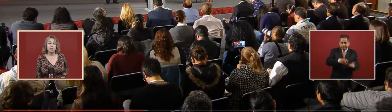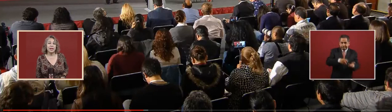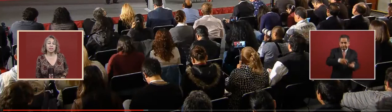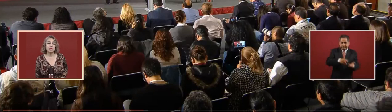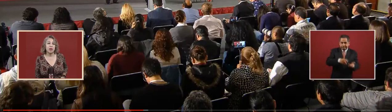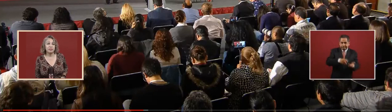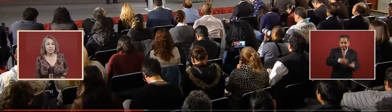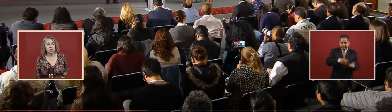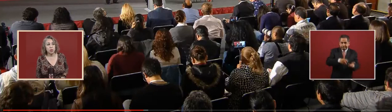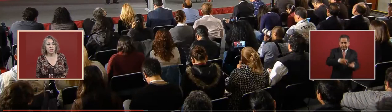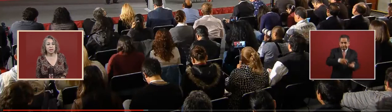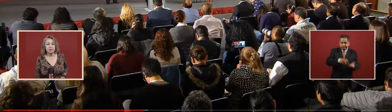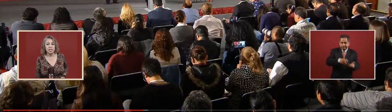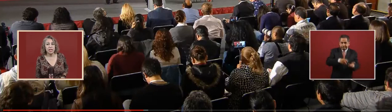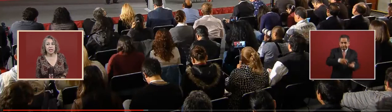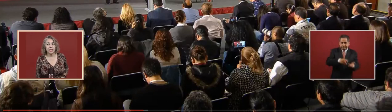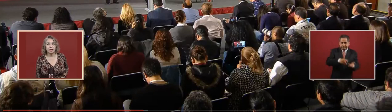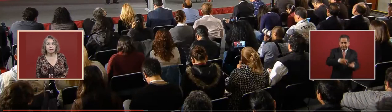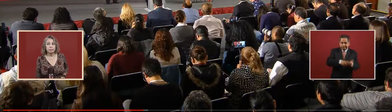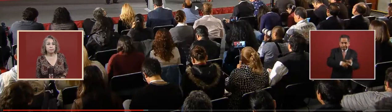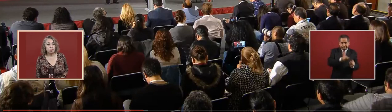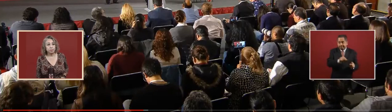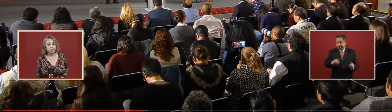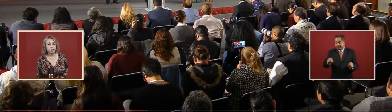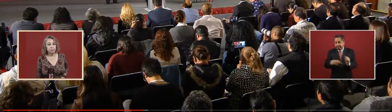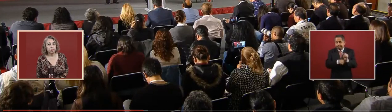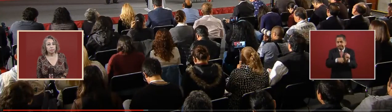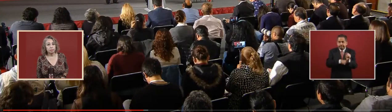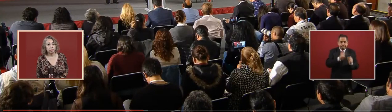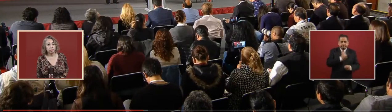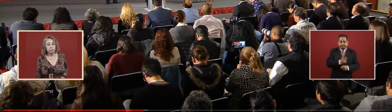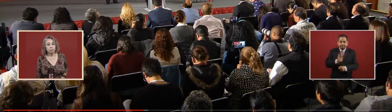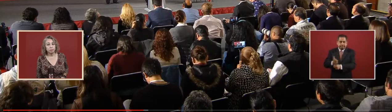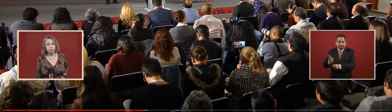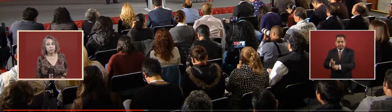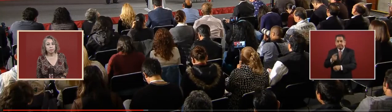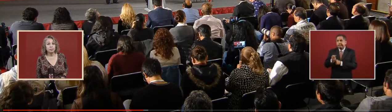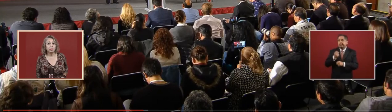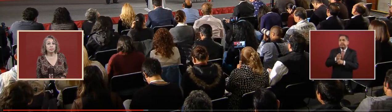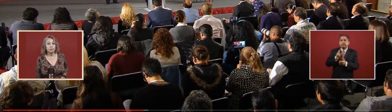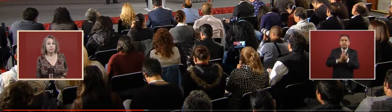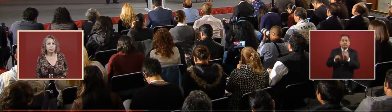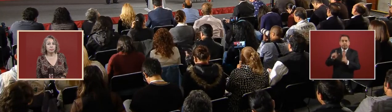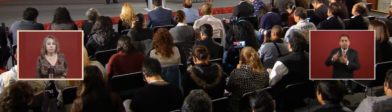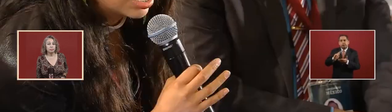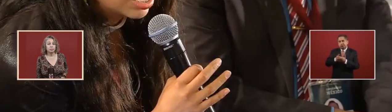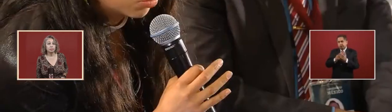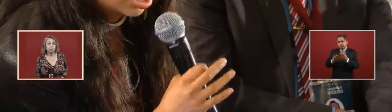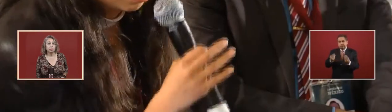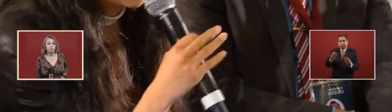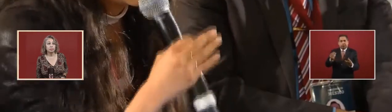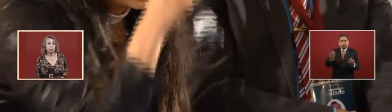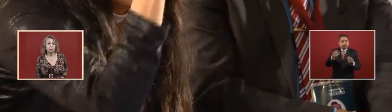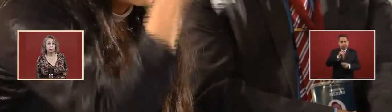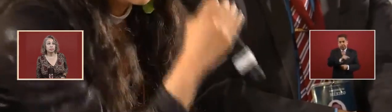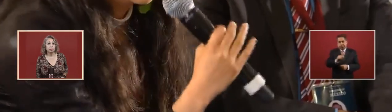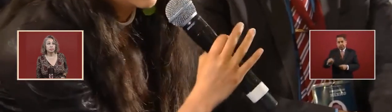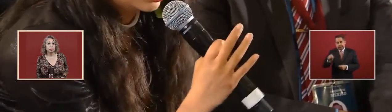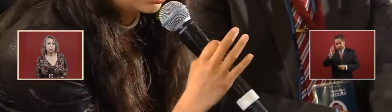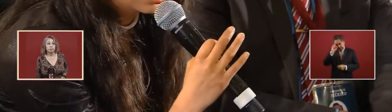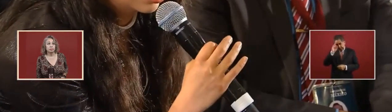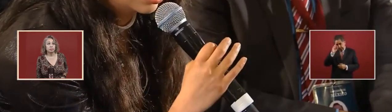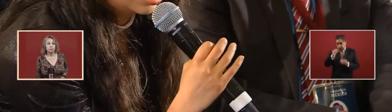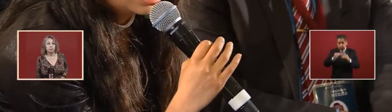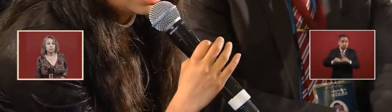graves or mass graves in 2017. ¿A qué cree usted que se debe este repunte? Porque, bueno, es